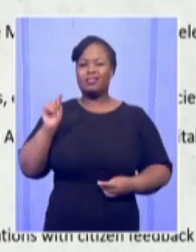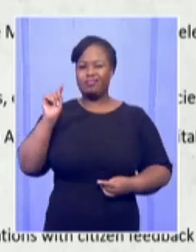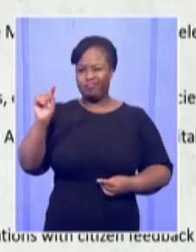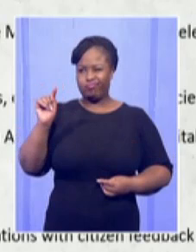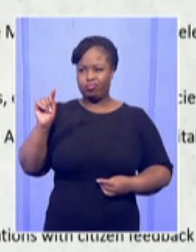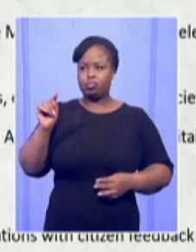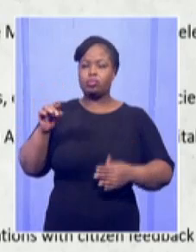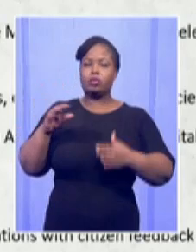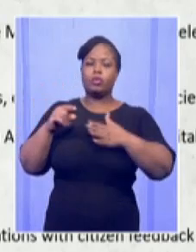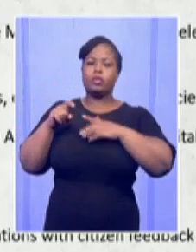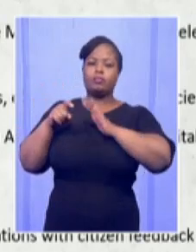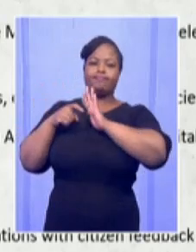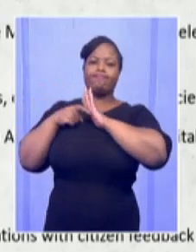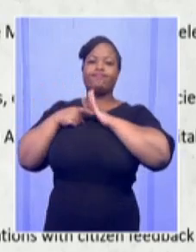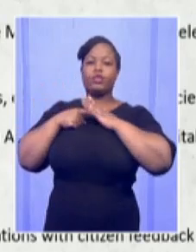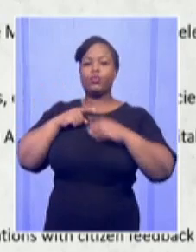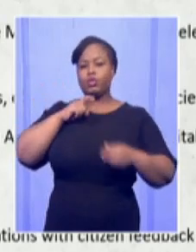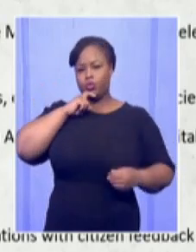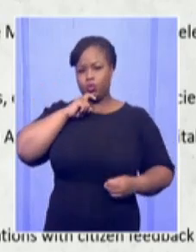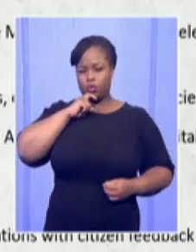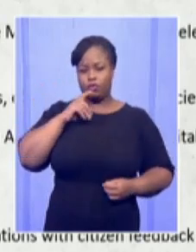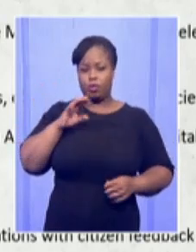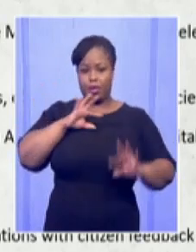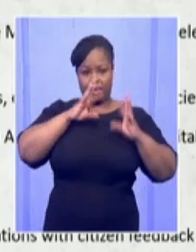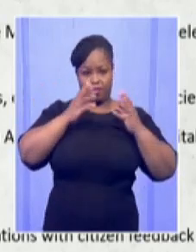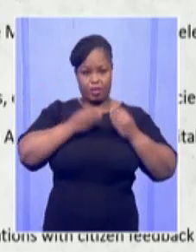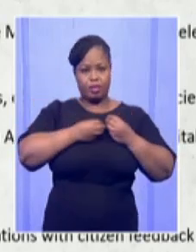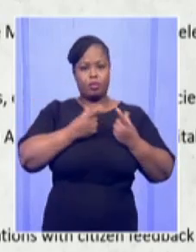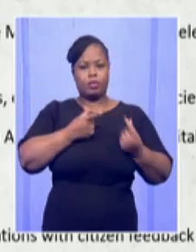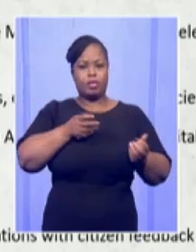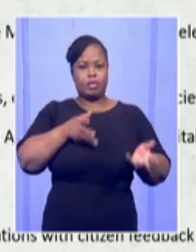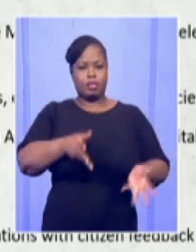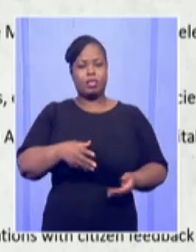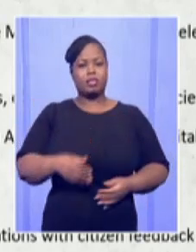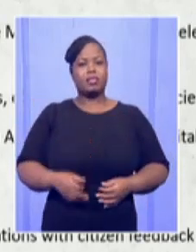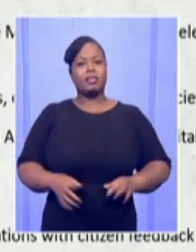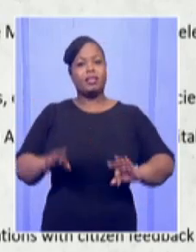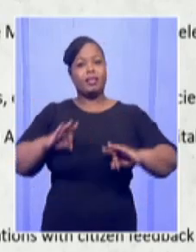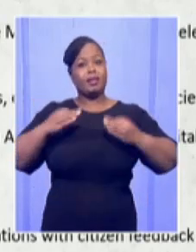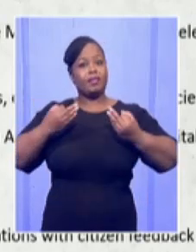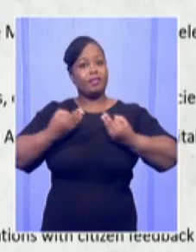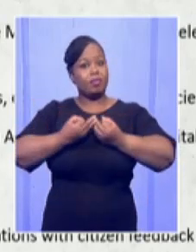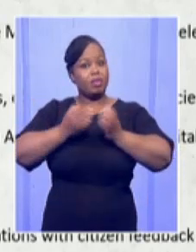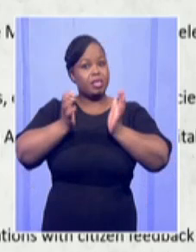point for the assessment of what transpired here. You would all remember the family meetings